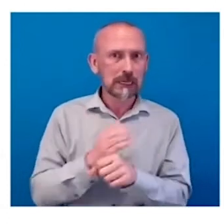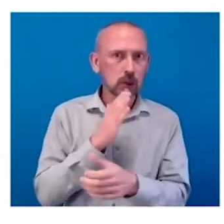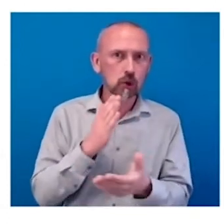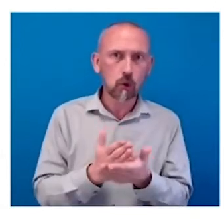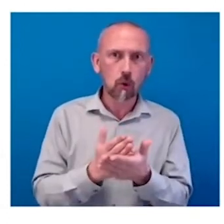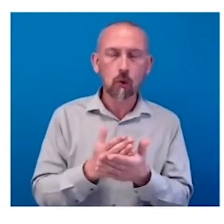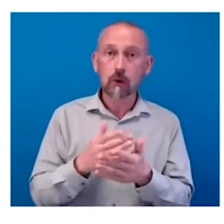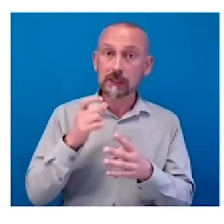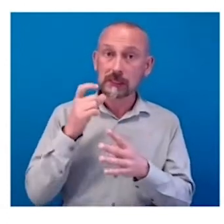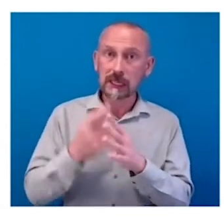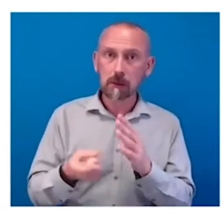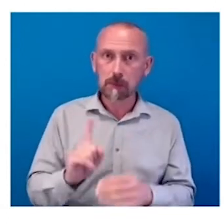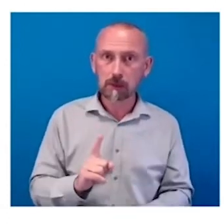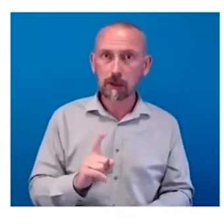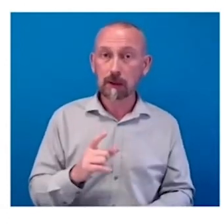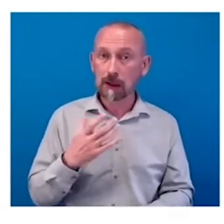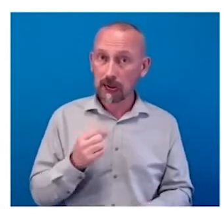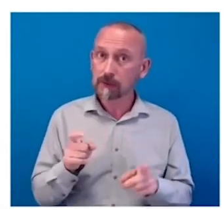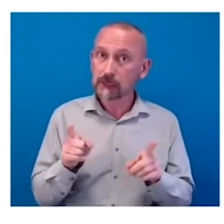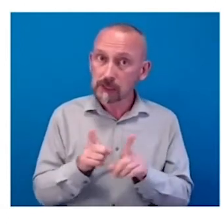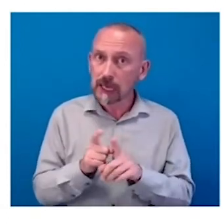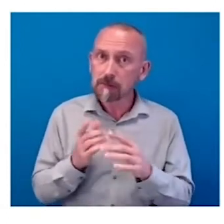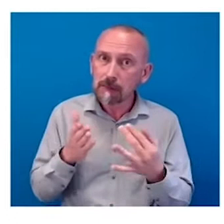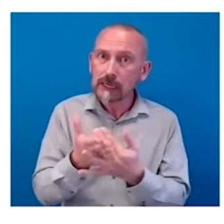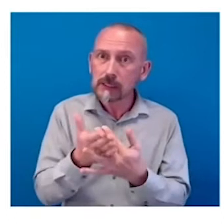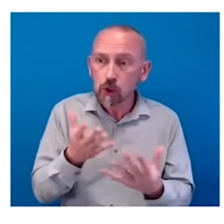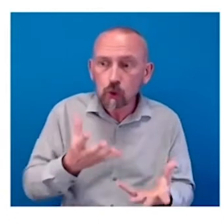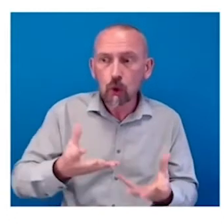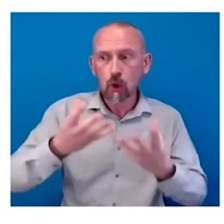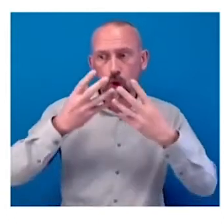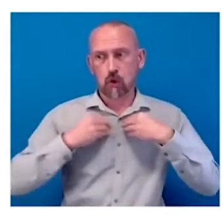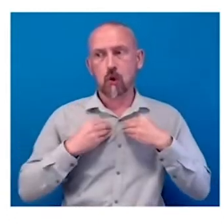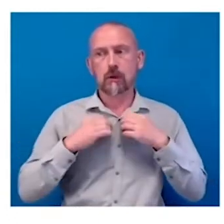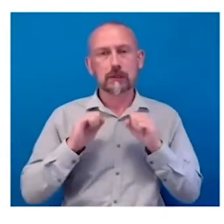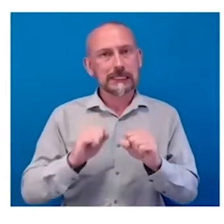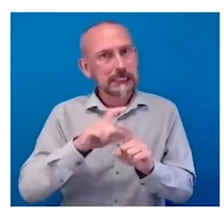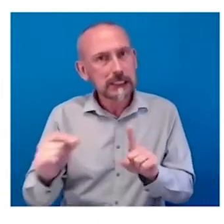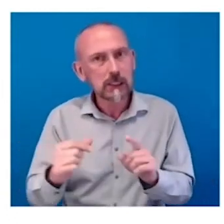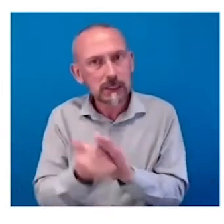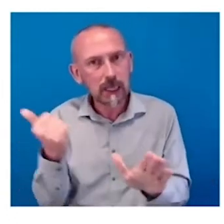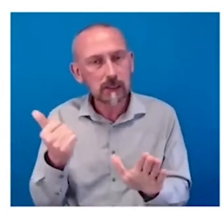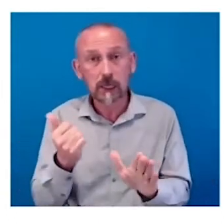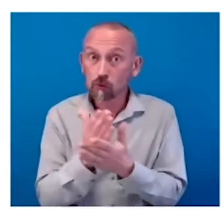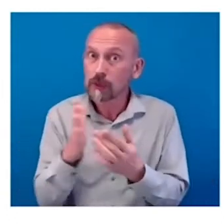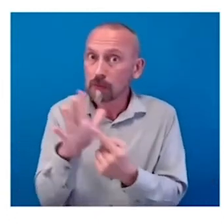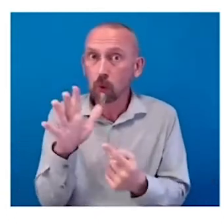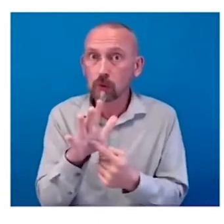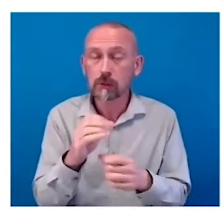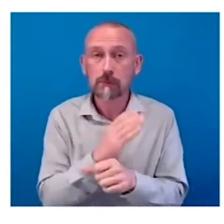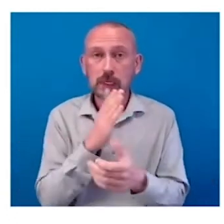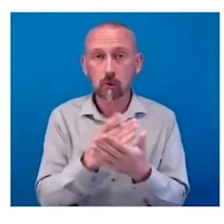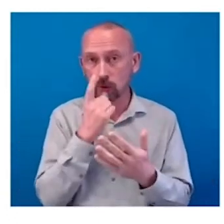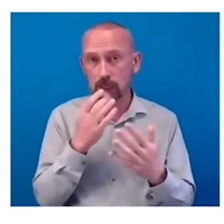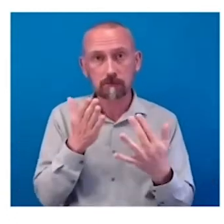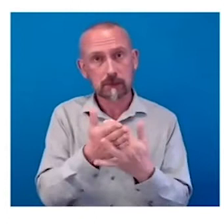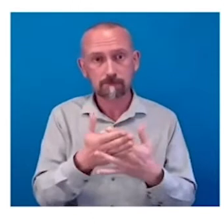digital skills, the same ability to access and do those tech roles is really important for ensuring that that gap isn't getting bigger.